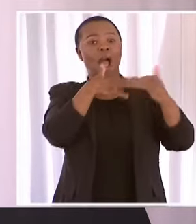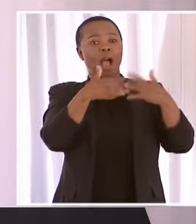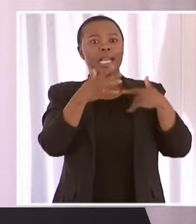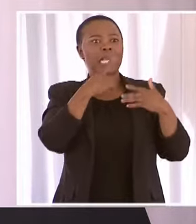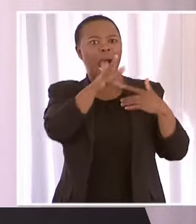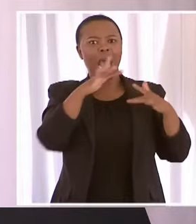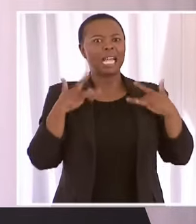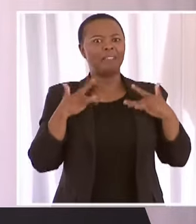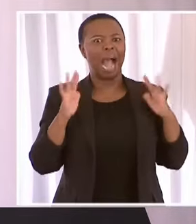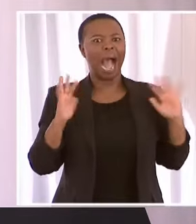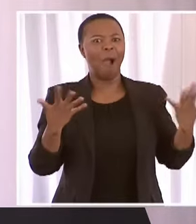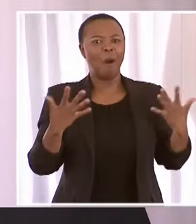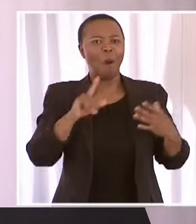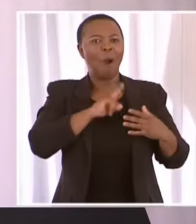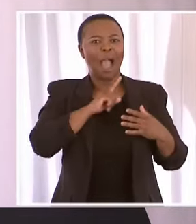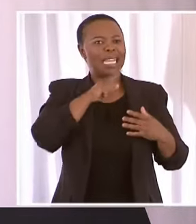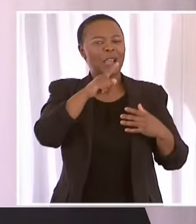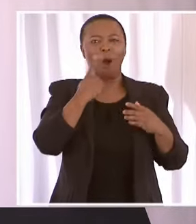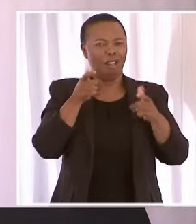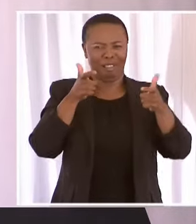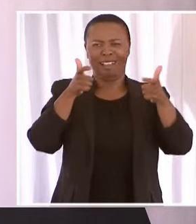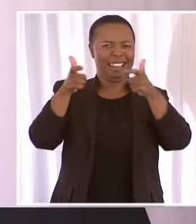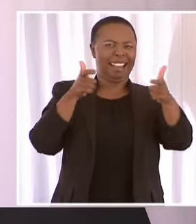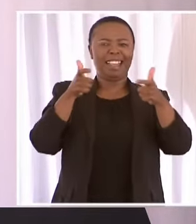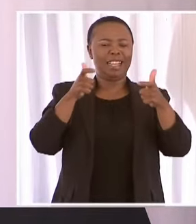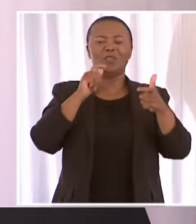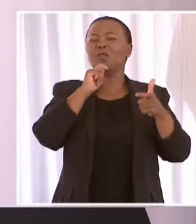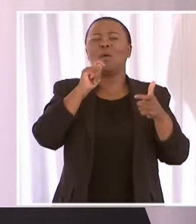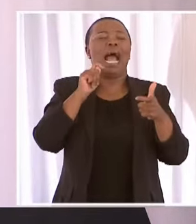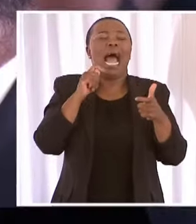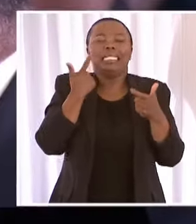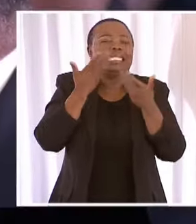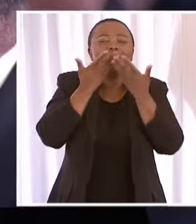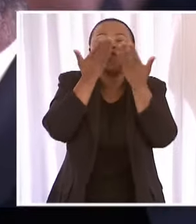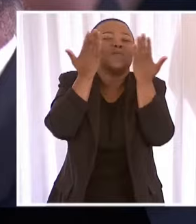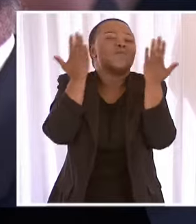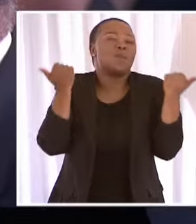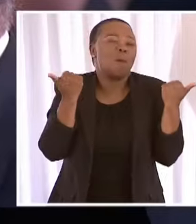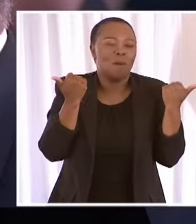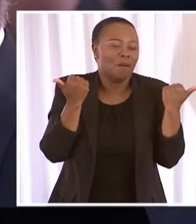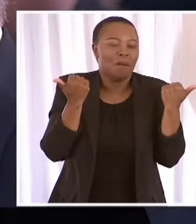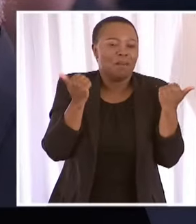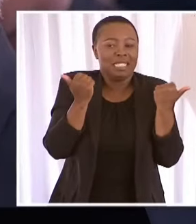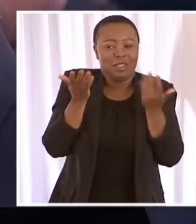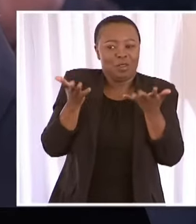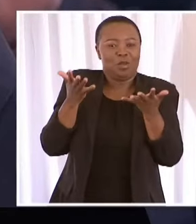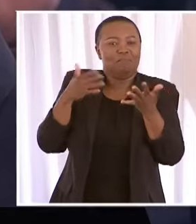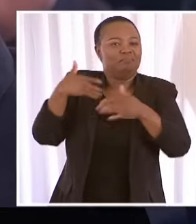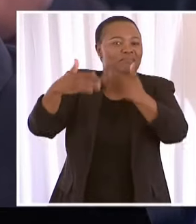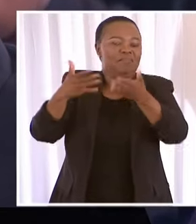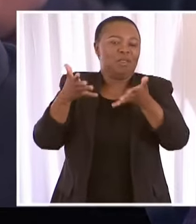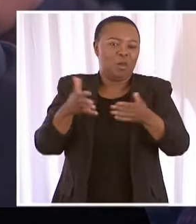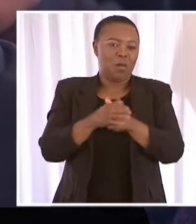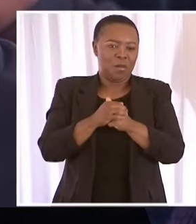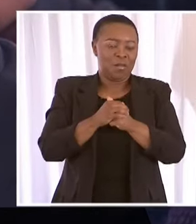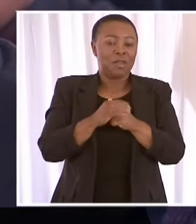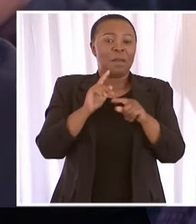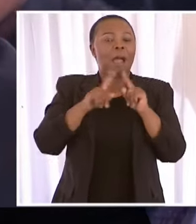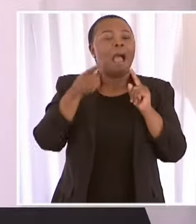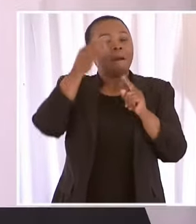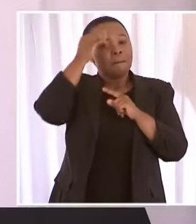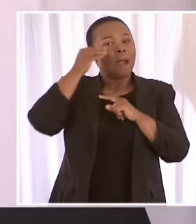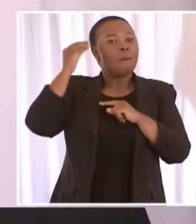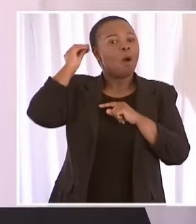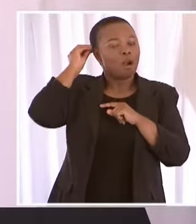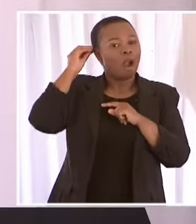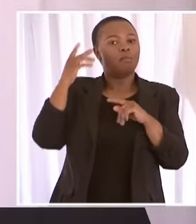him for as long as he was in post, I have literally no idea. But in between those episodes, all the memories of